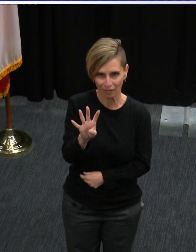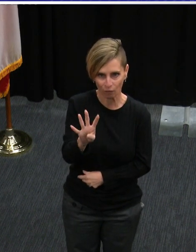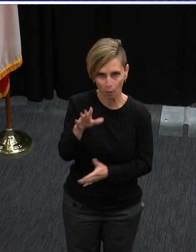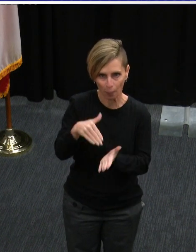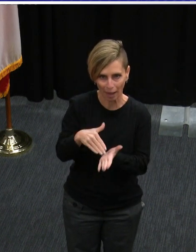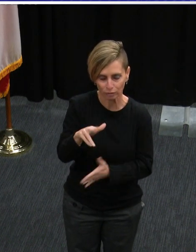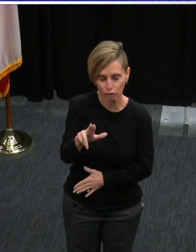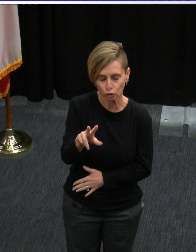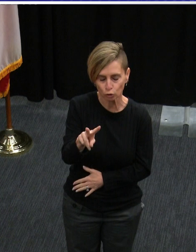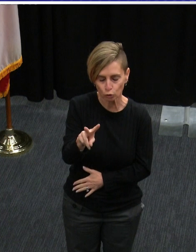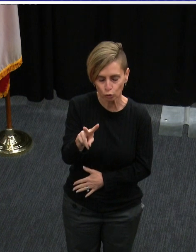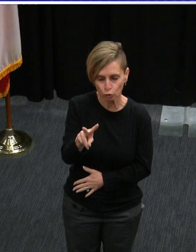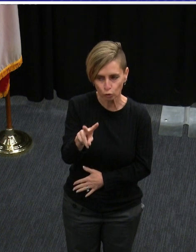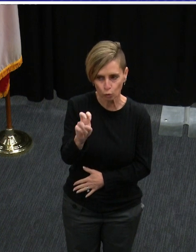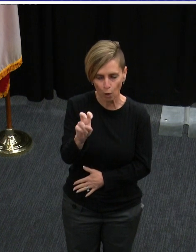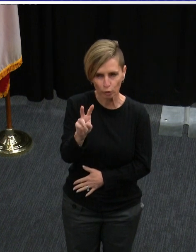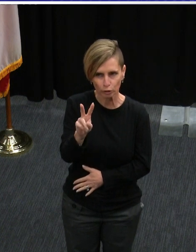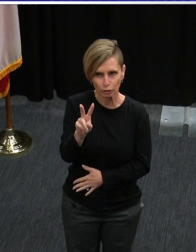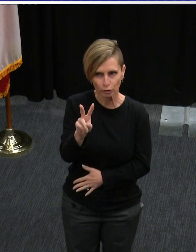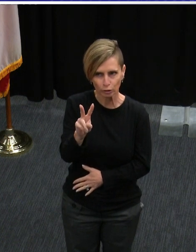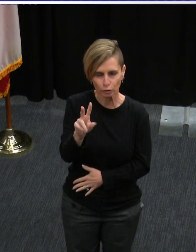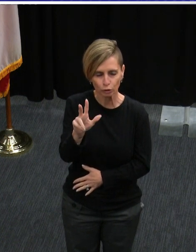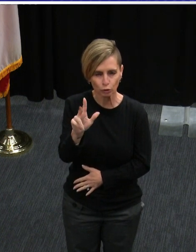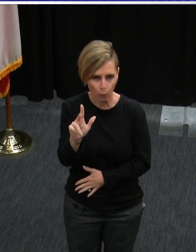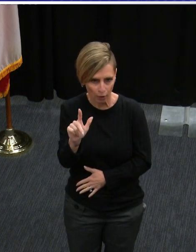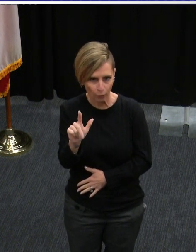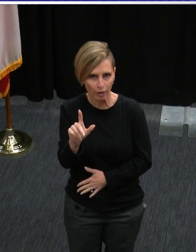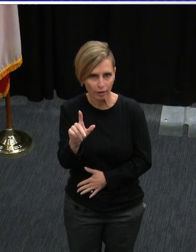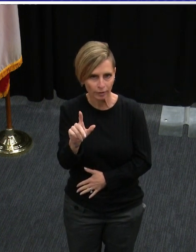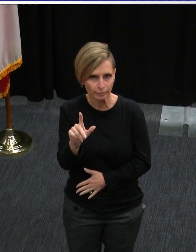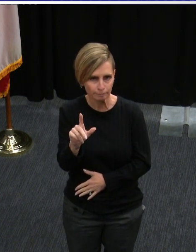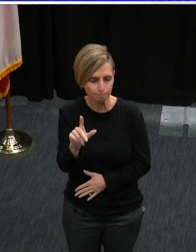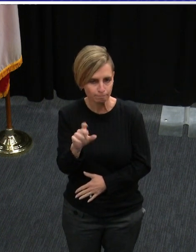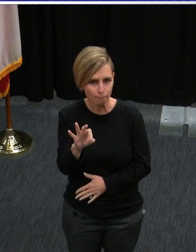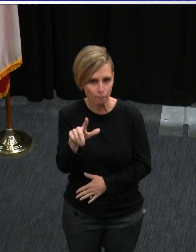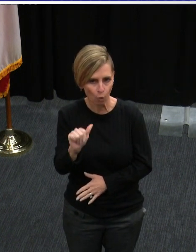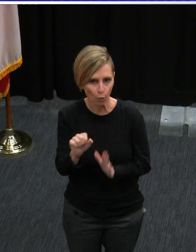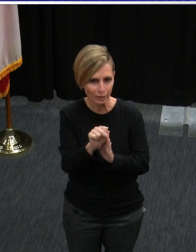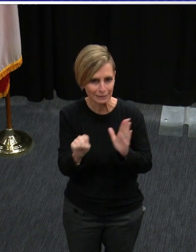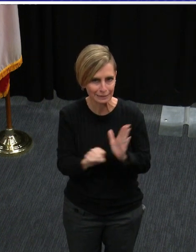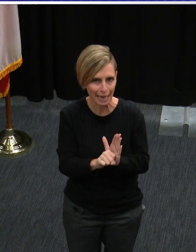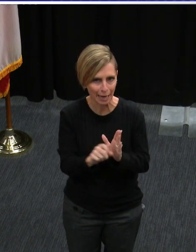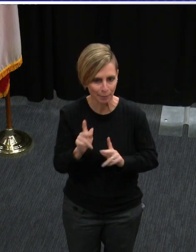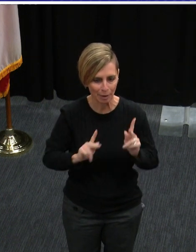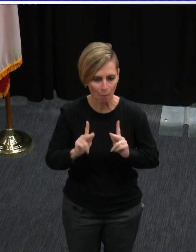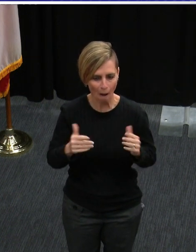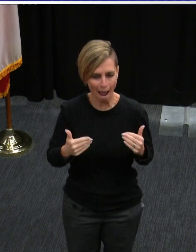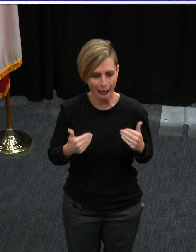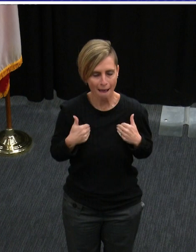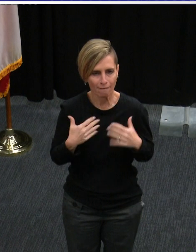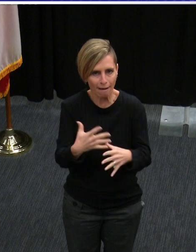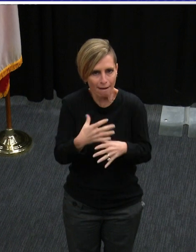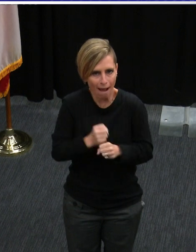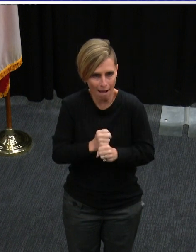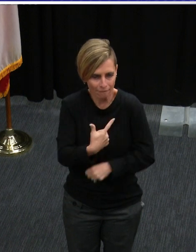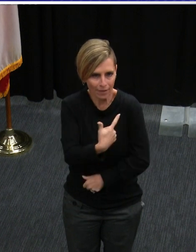384,223 Floridians have received the vaccine. St. Lucie County, we have had